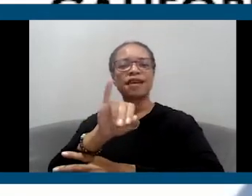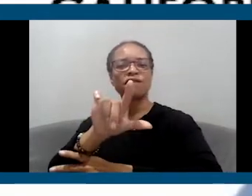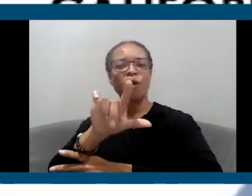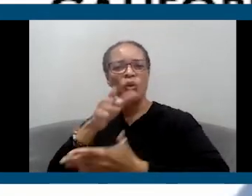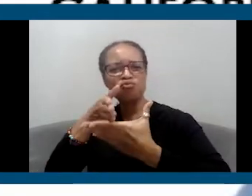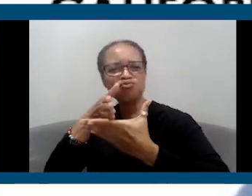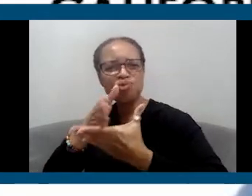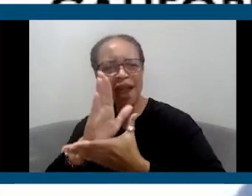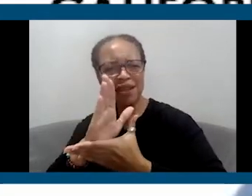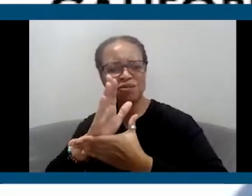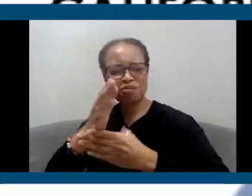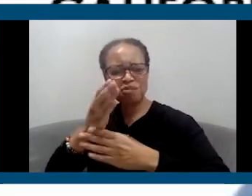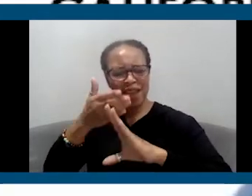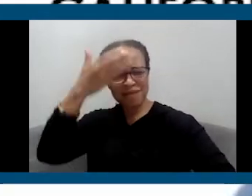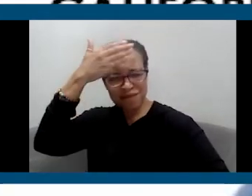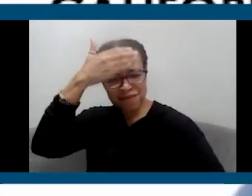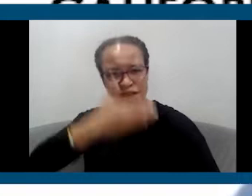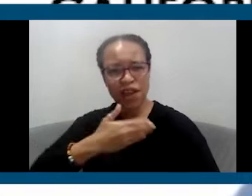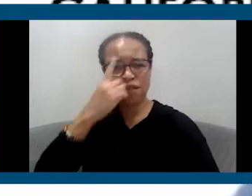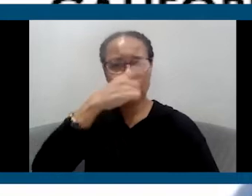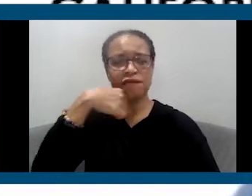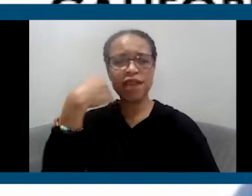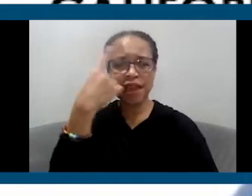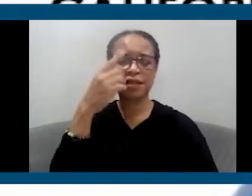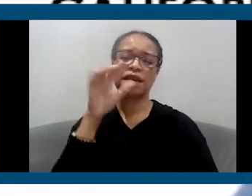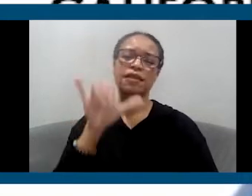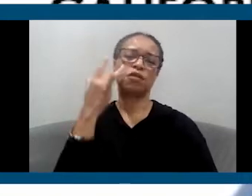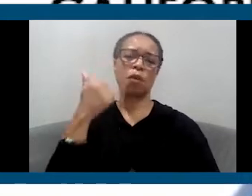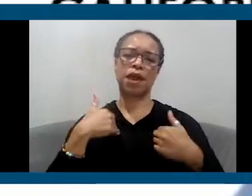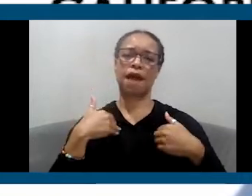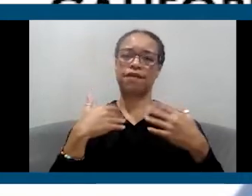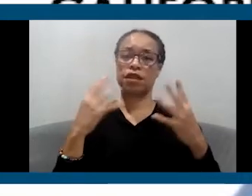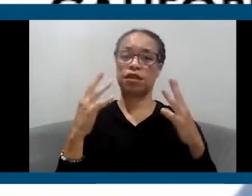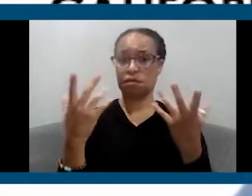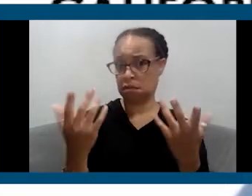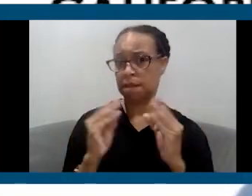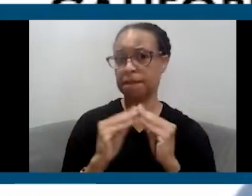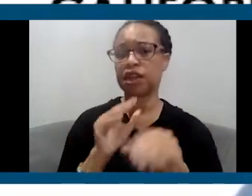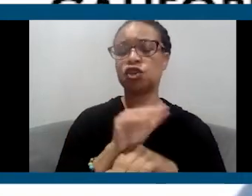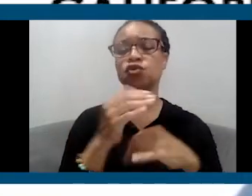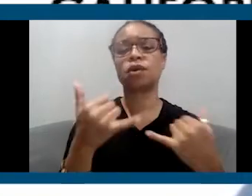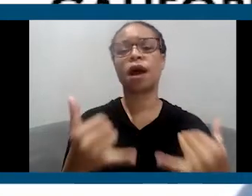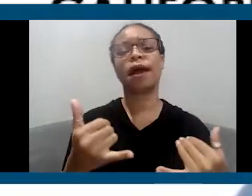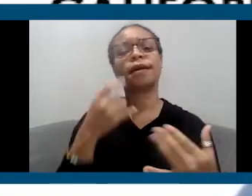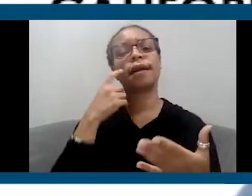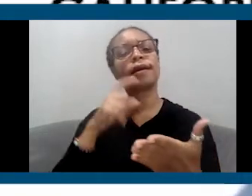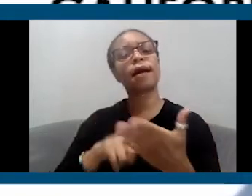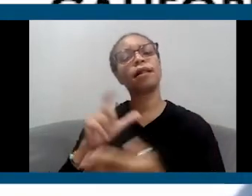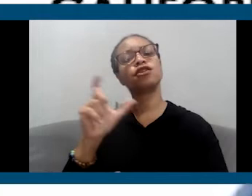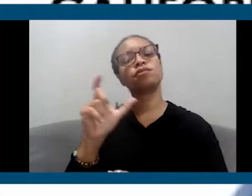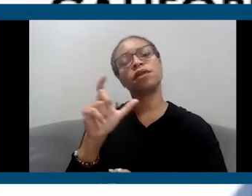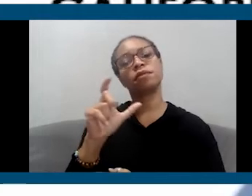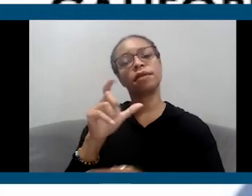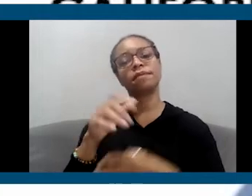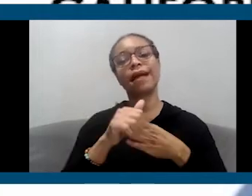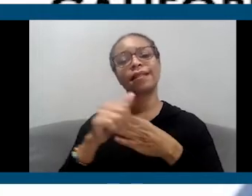And so it's timely that we have this program tonight and that we acknowledge Muslim American leaders within our party and